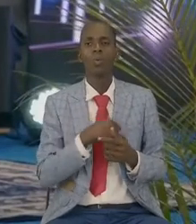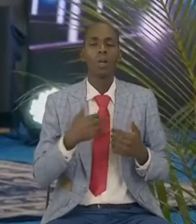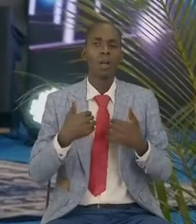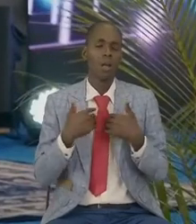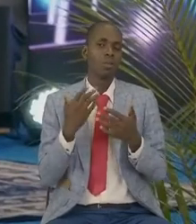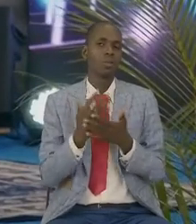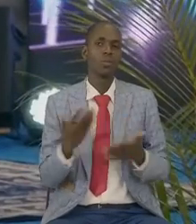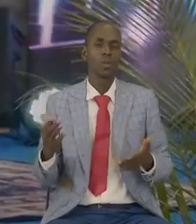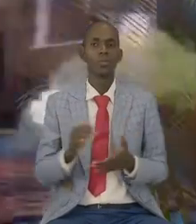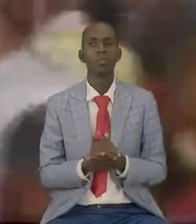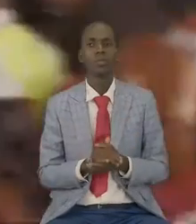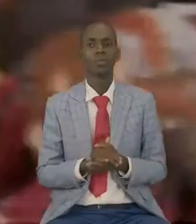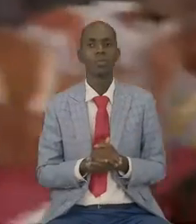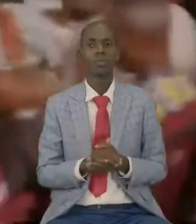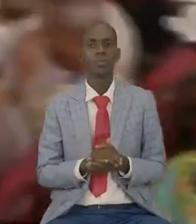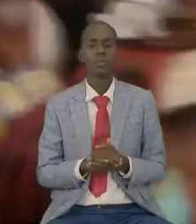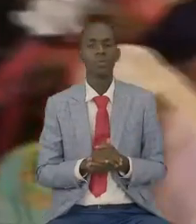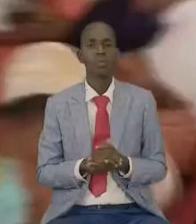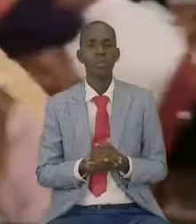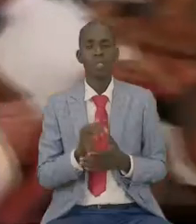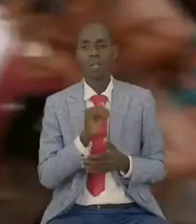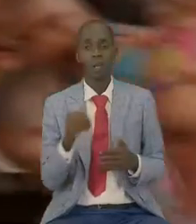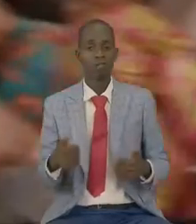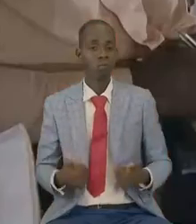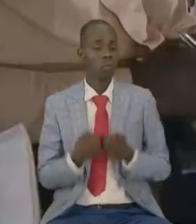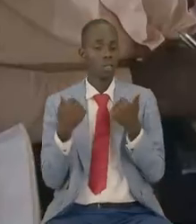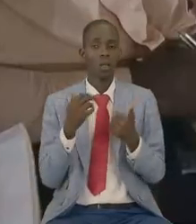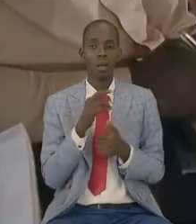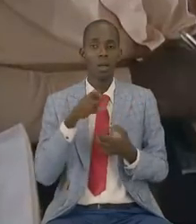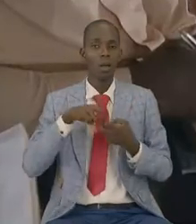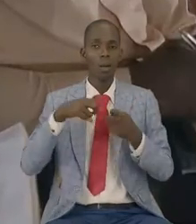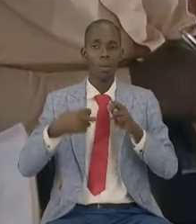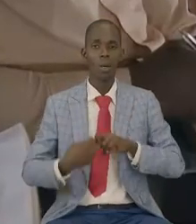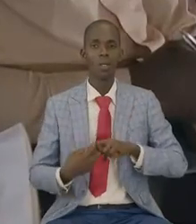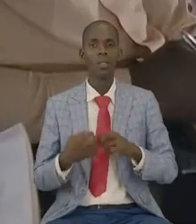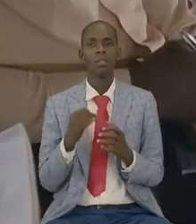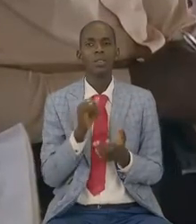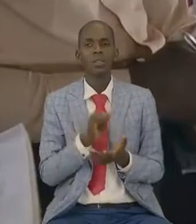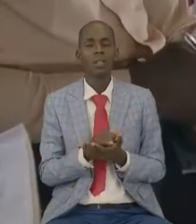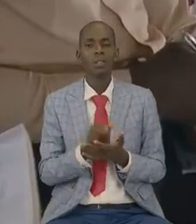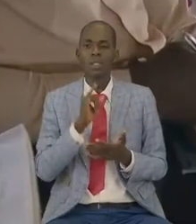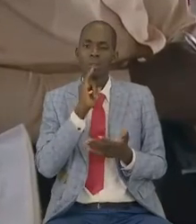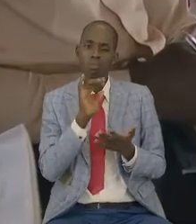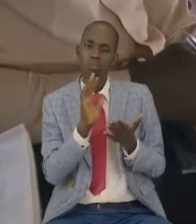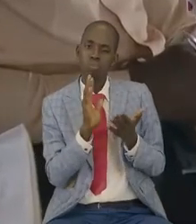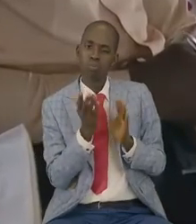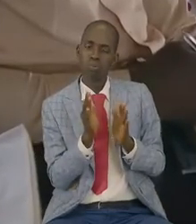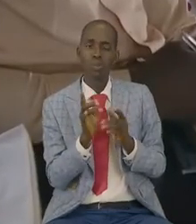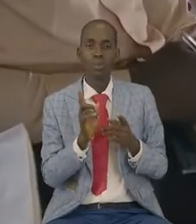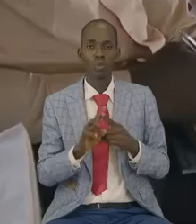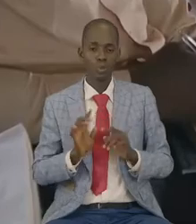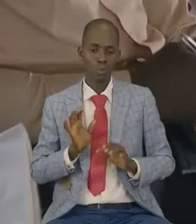something, a challenge, a problem, that's likely to push us